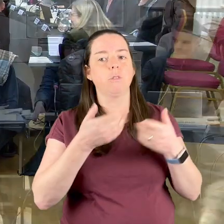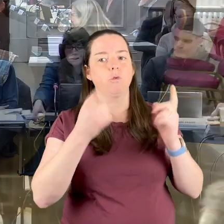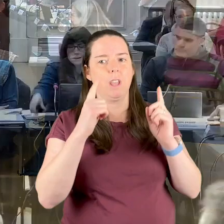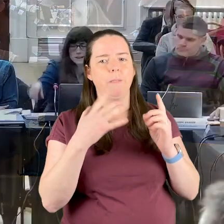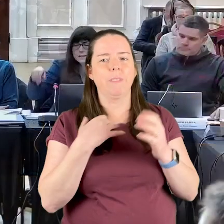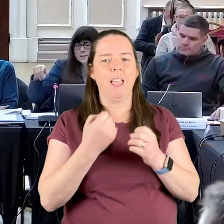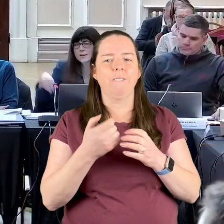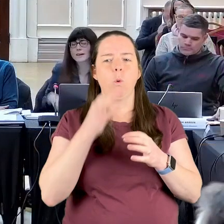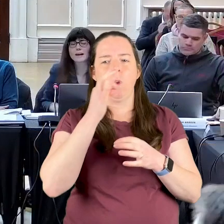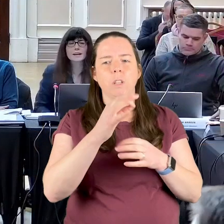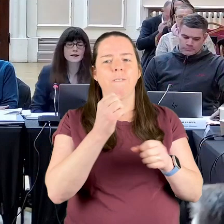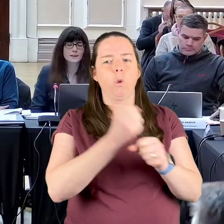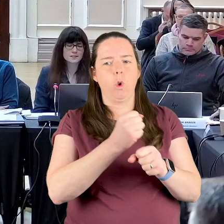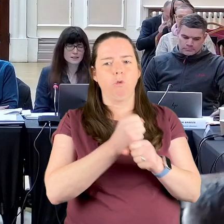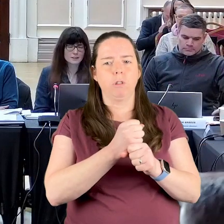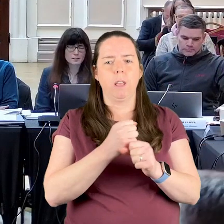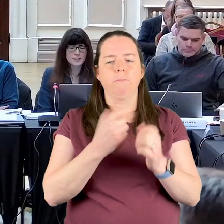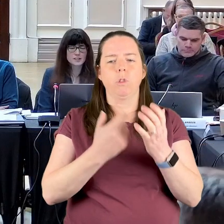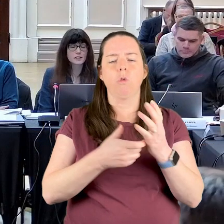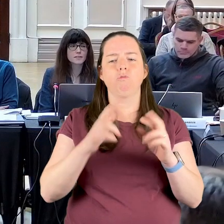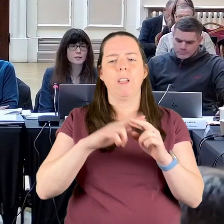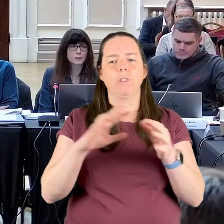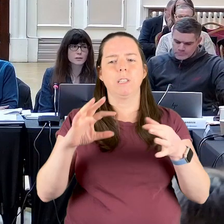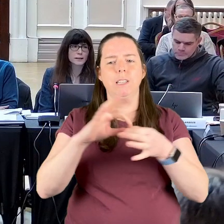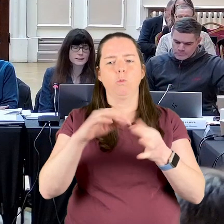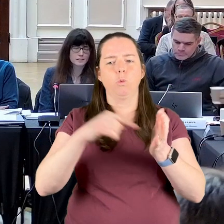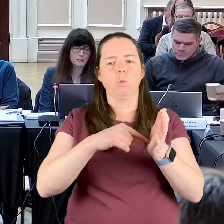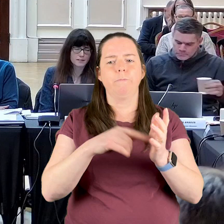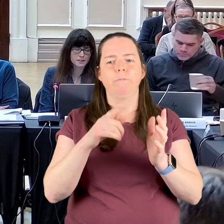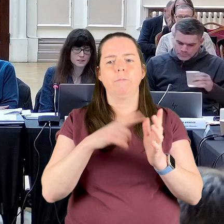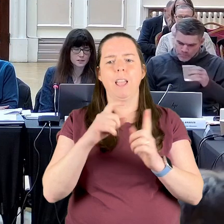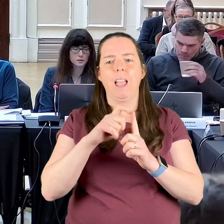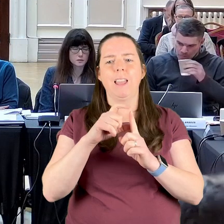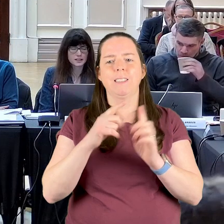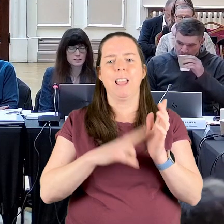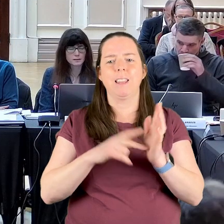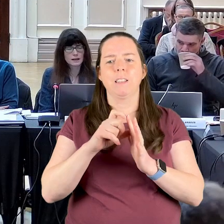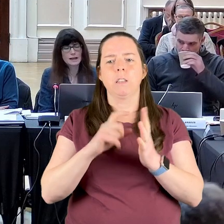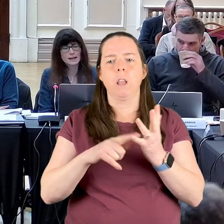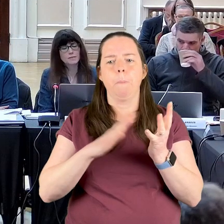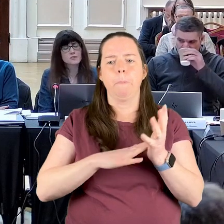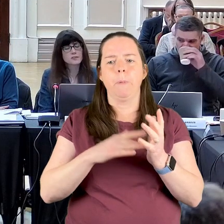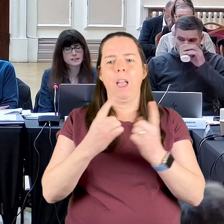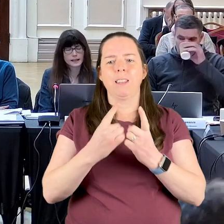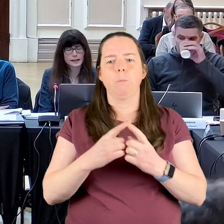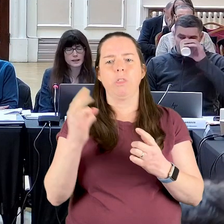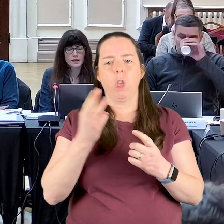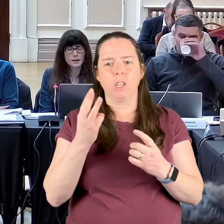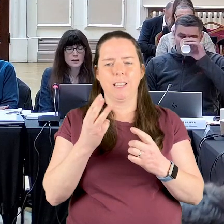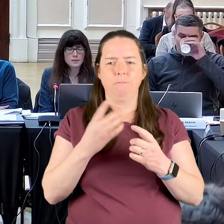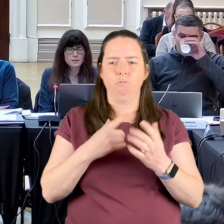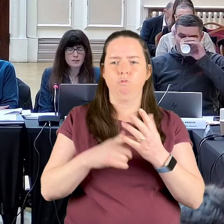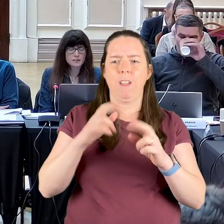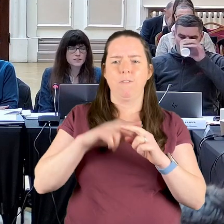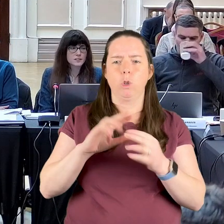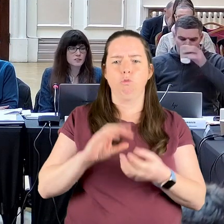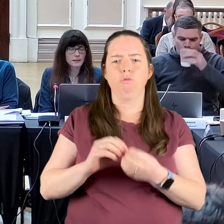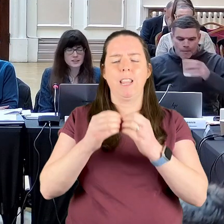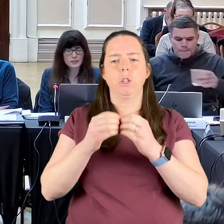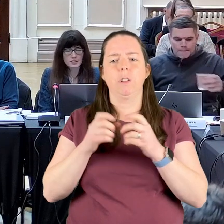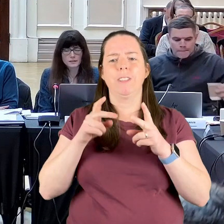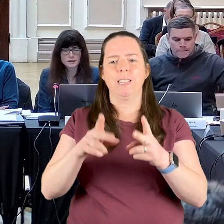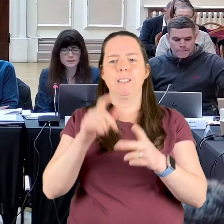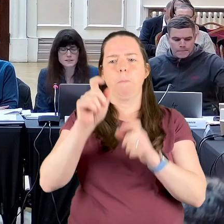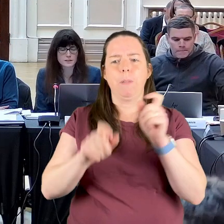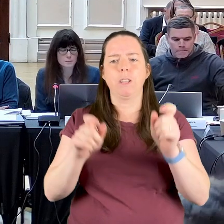Thanks, Chair. I also have a question for Gloria. It's in reference to Agenda item 13, there's reference to the